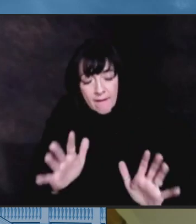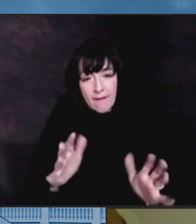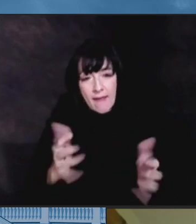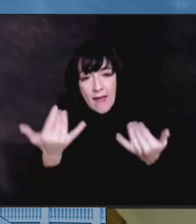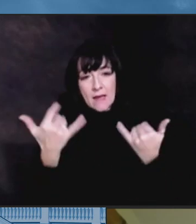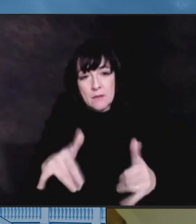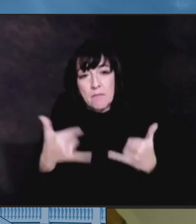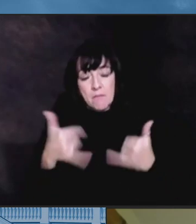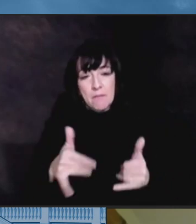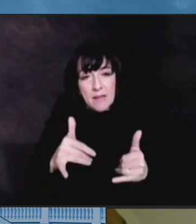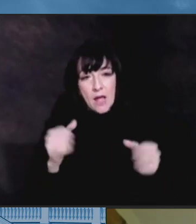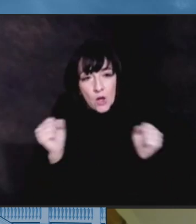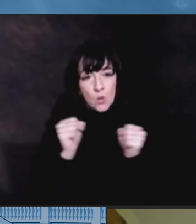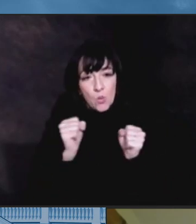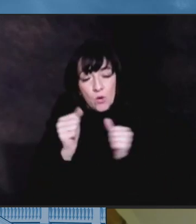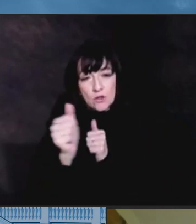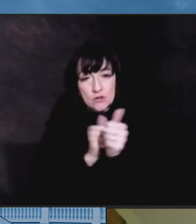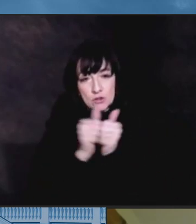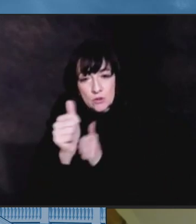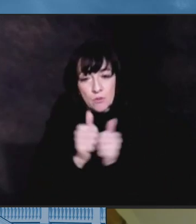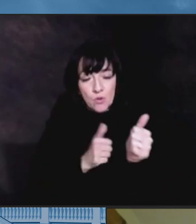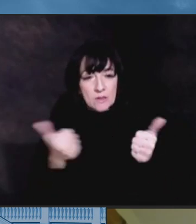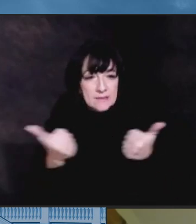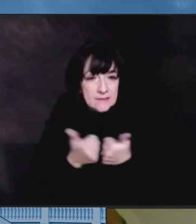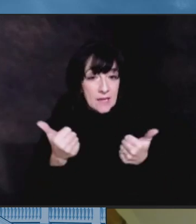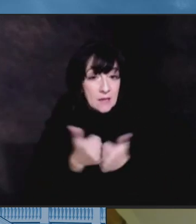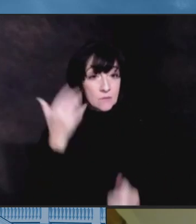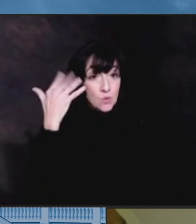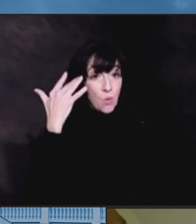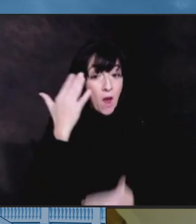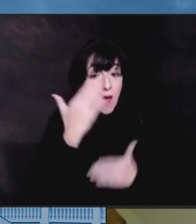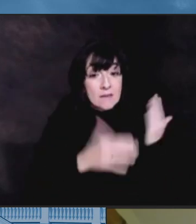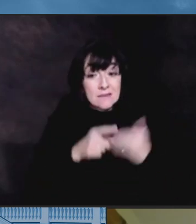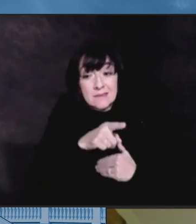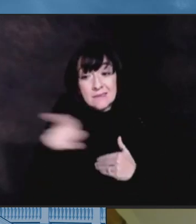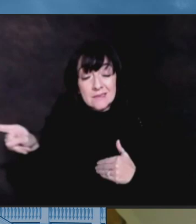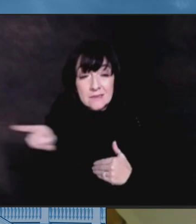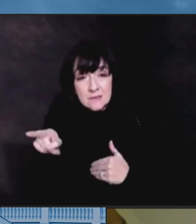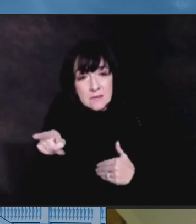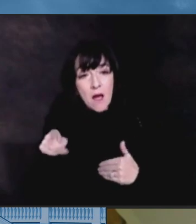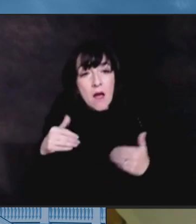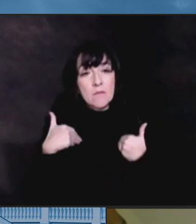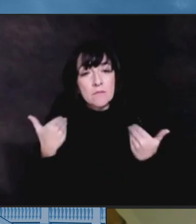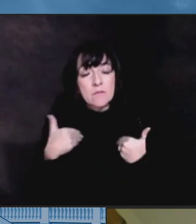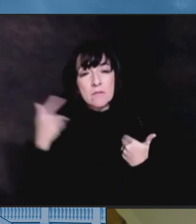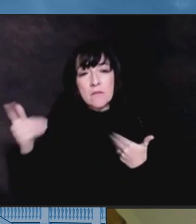is actually happening in Delaware? And what is the state doing to support people facing those challenges?